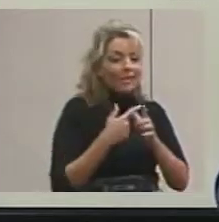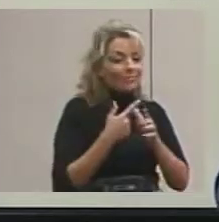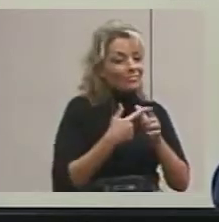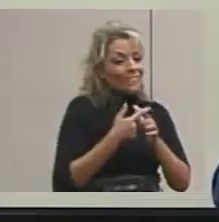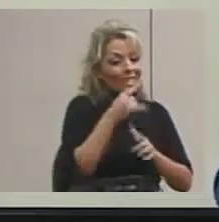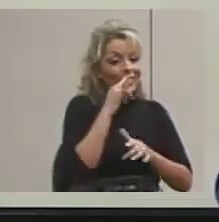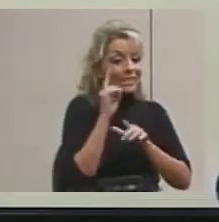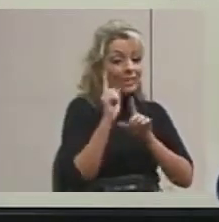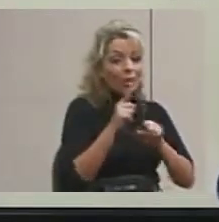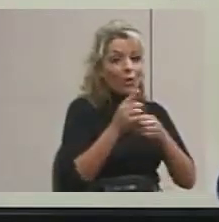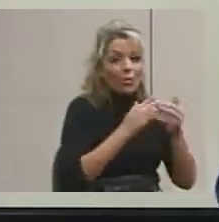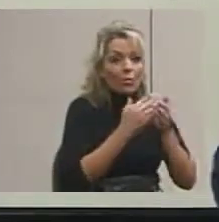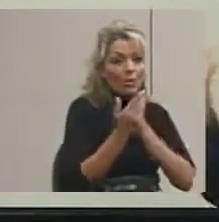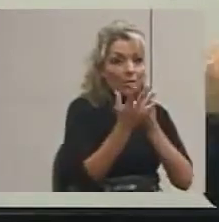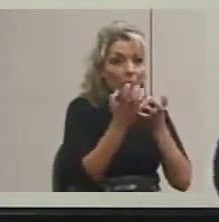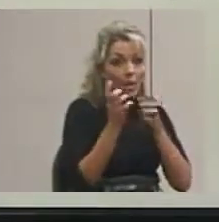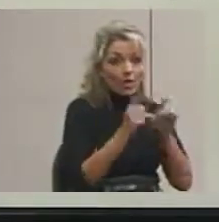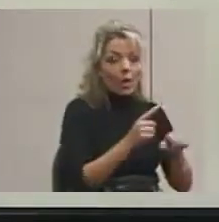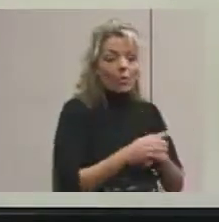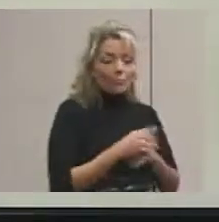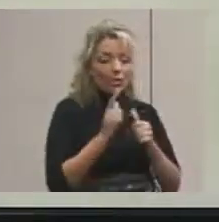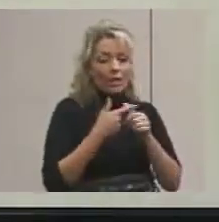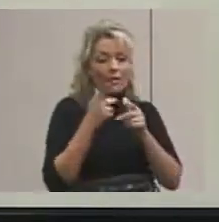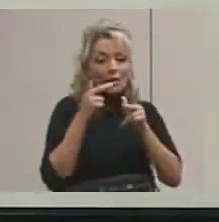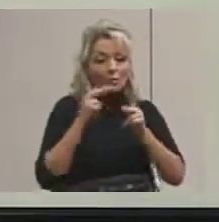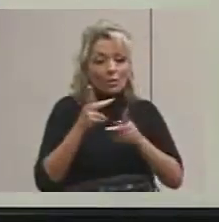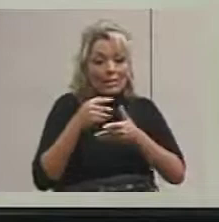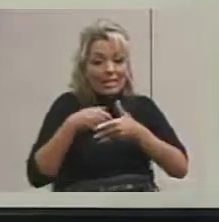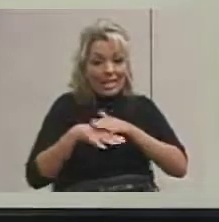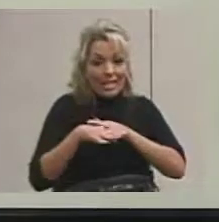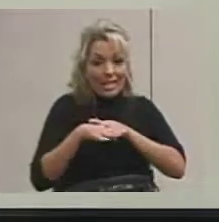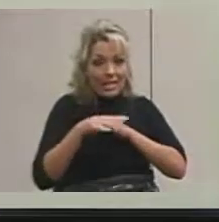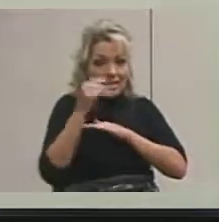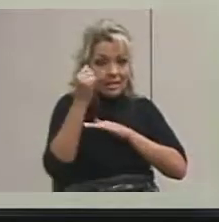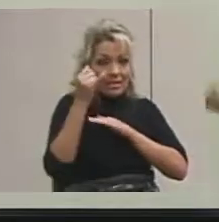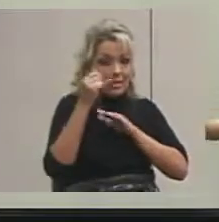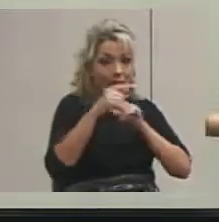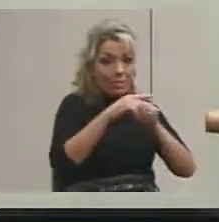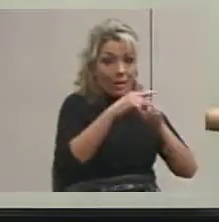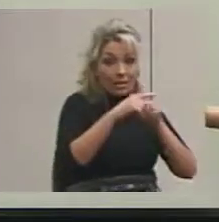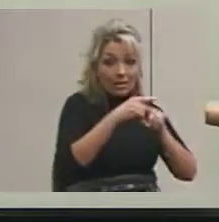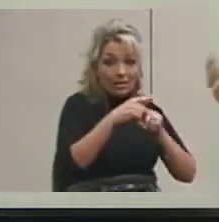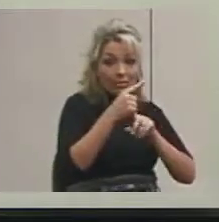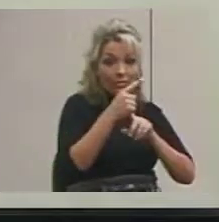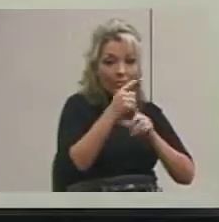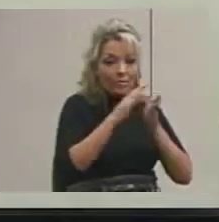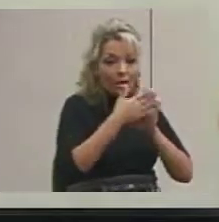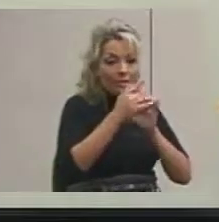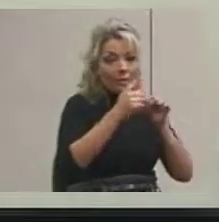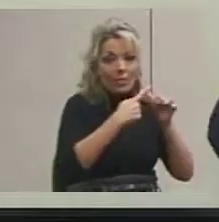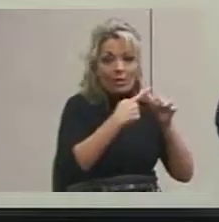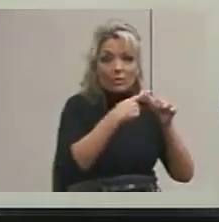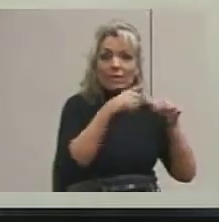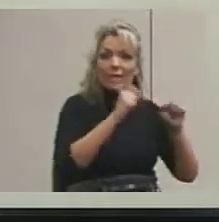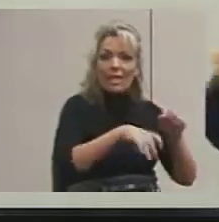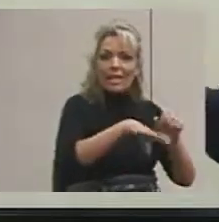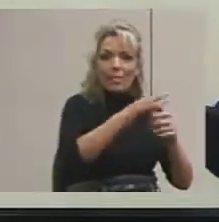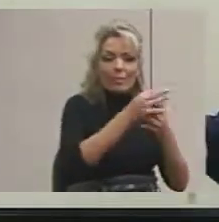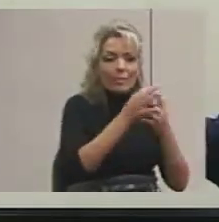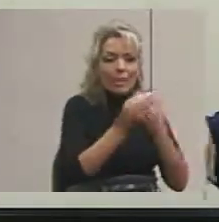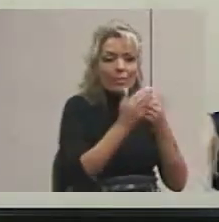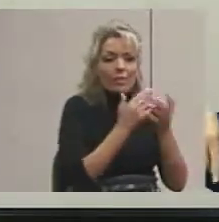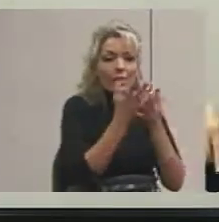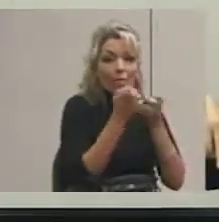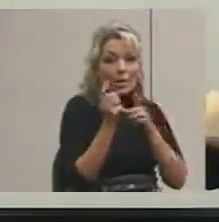anywhere. And so the first person in, an advantage to getting in first was you got to say where you wanted to be. And no one else could pick, the other two couldn't